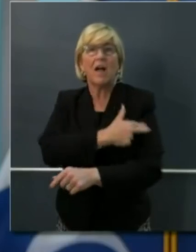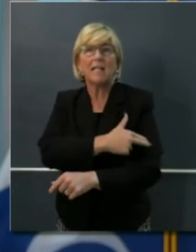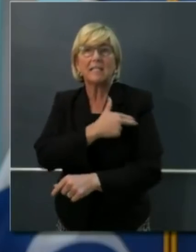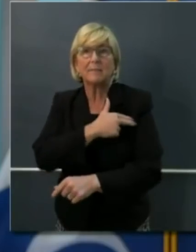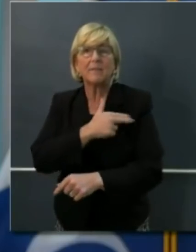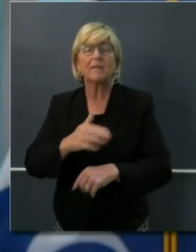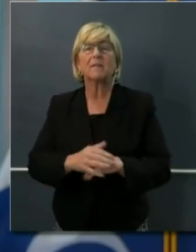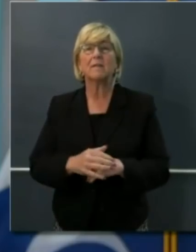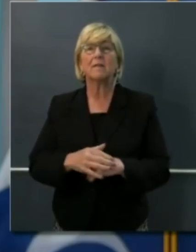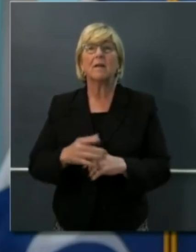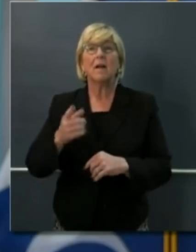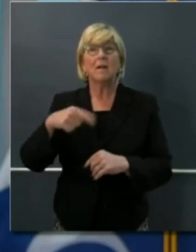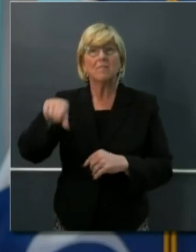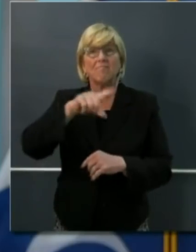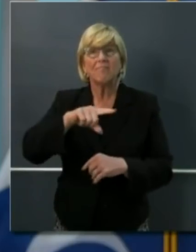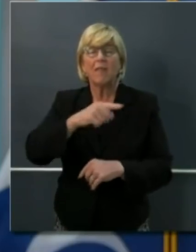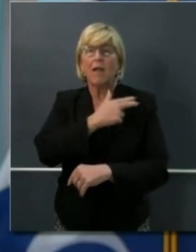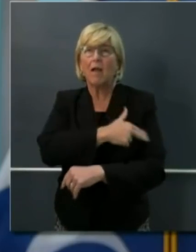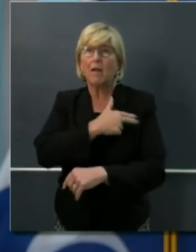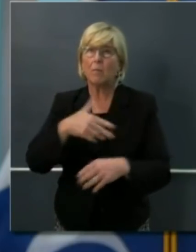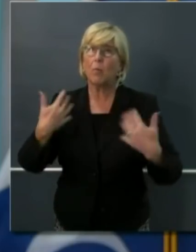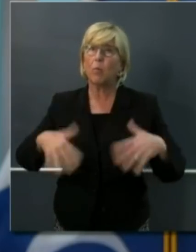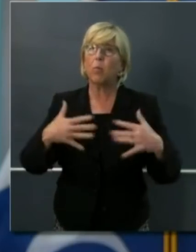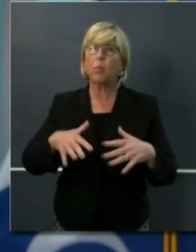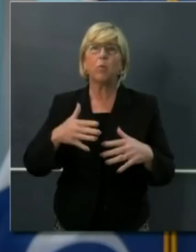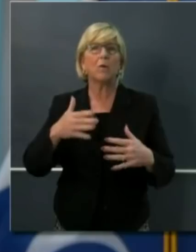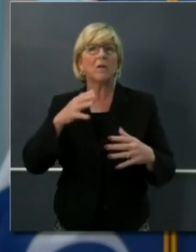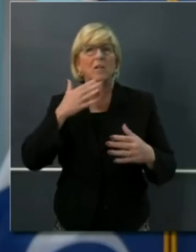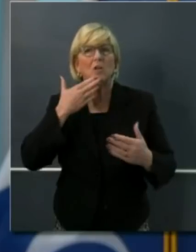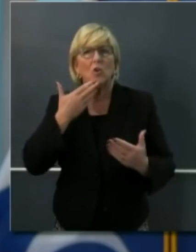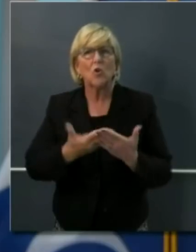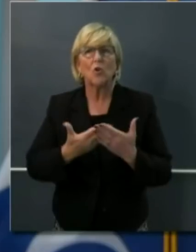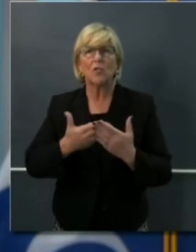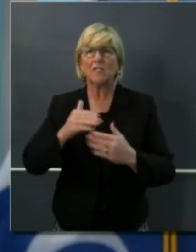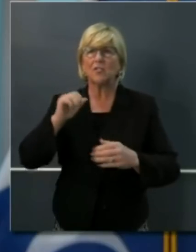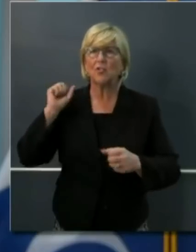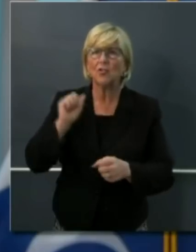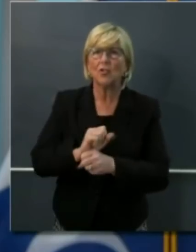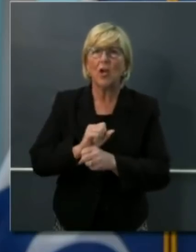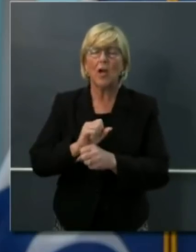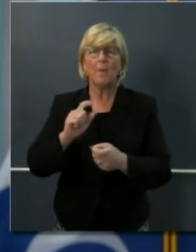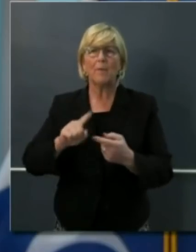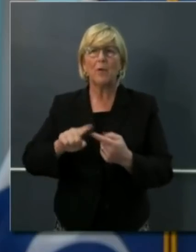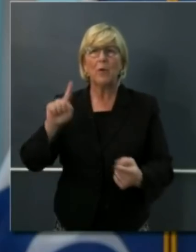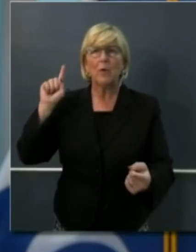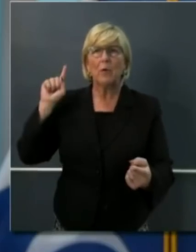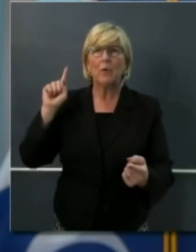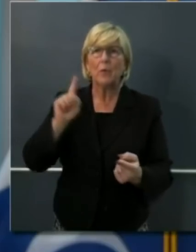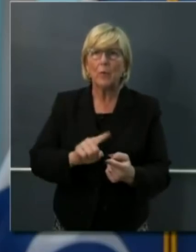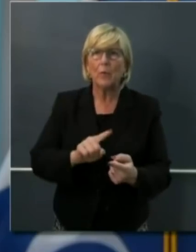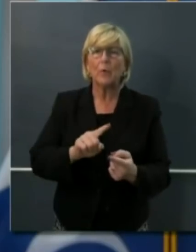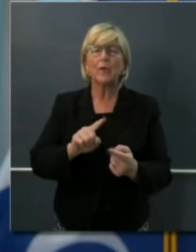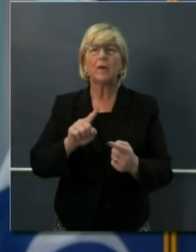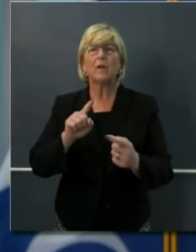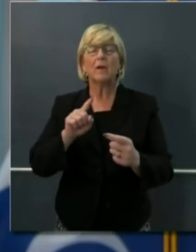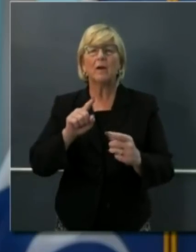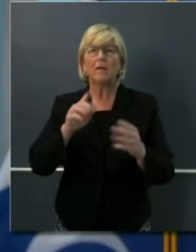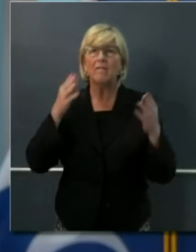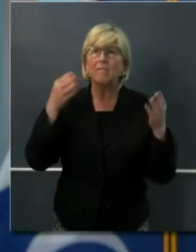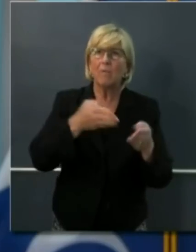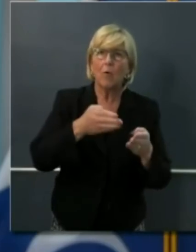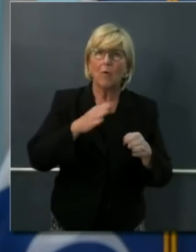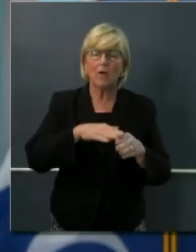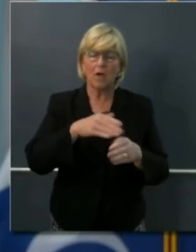existing facilities and provide capacity to increase surge, and the incredible workforce that's been assembled, we are